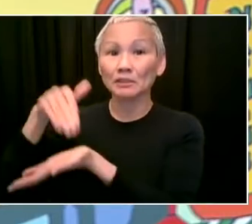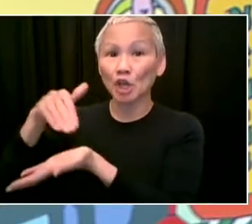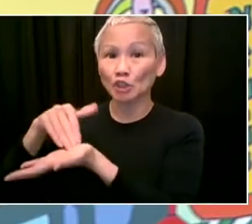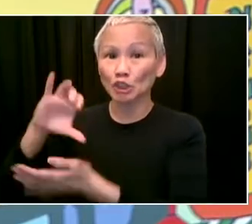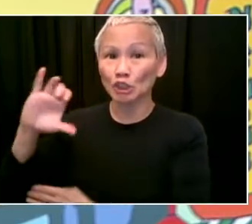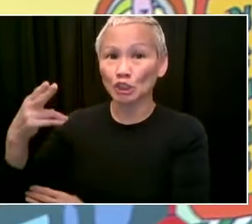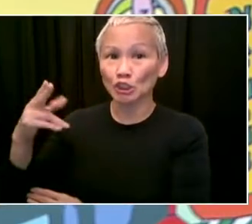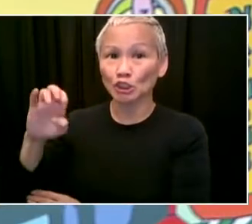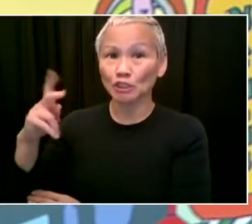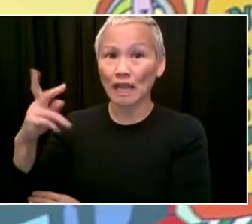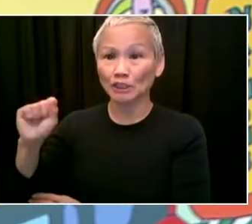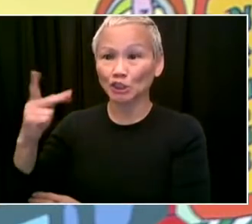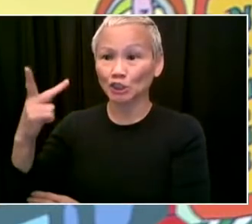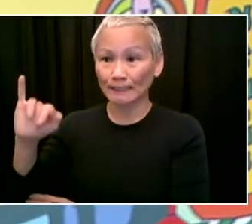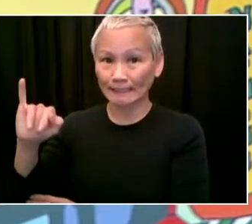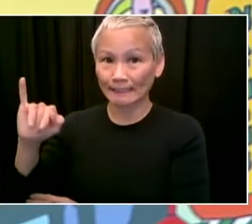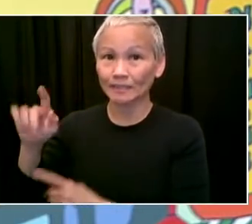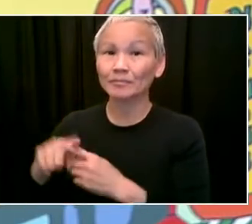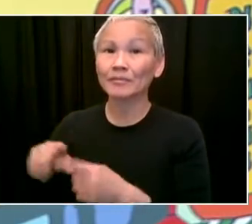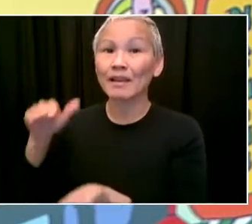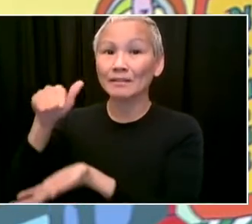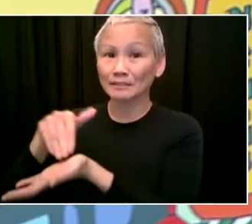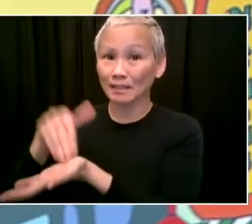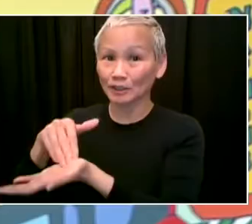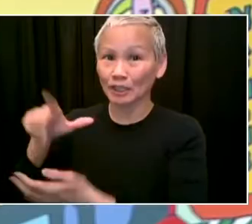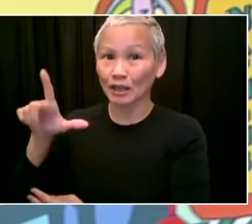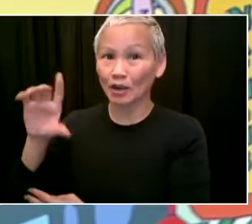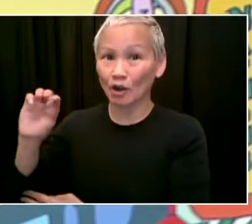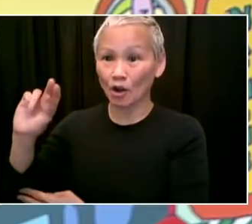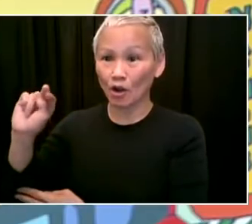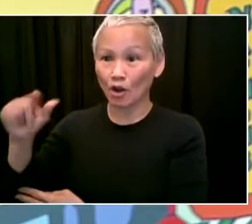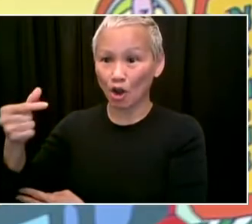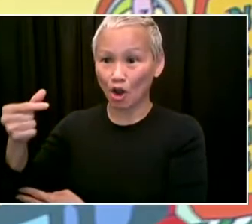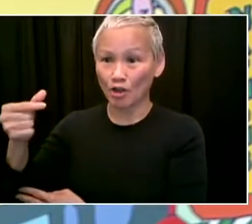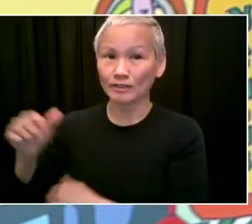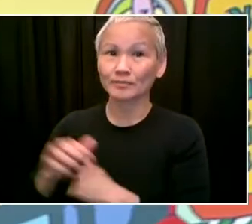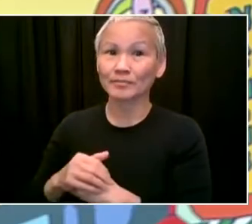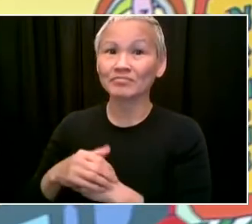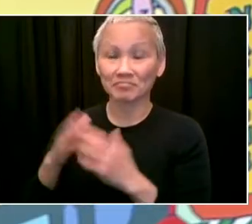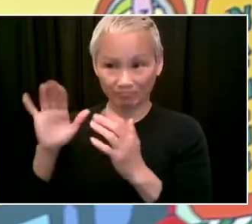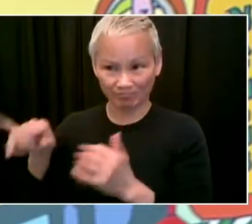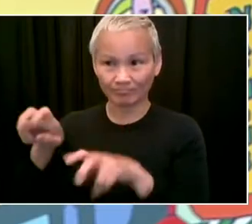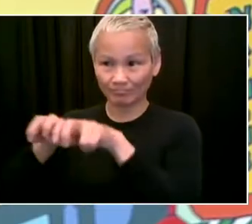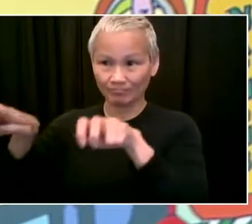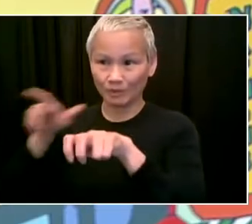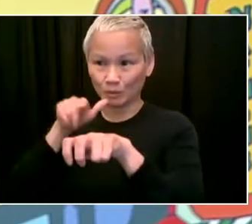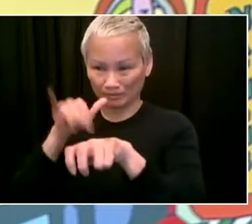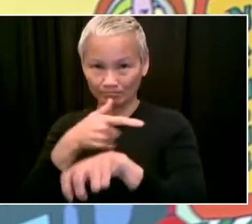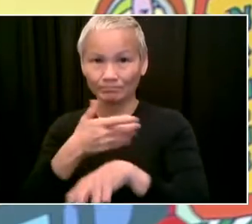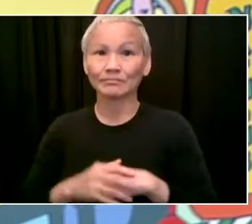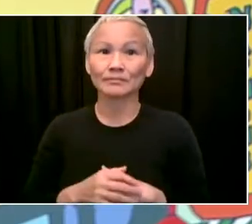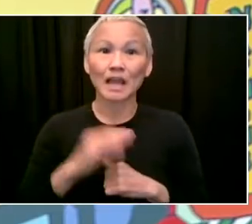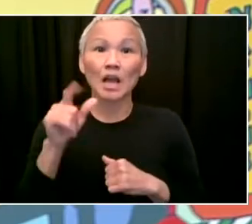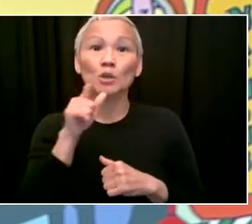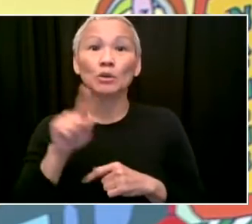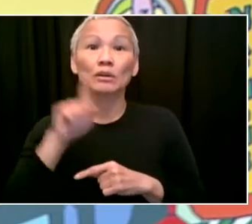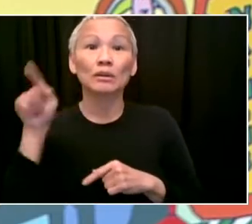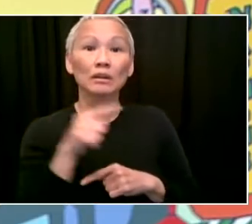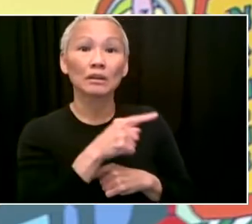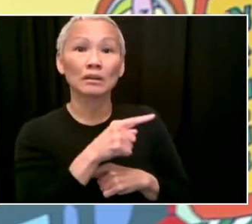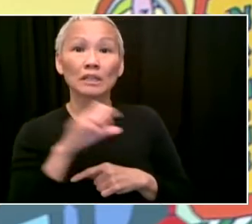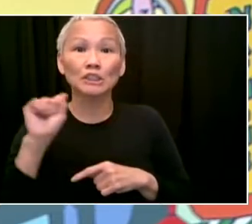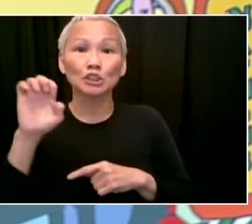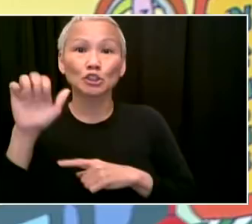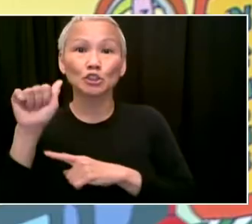York City Test and Trace. Our first question of the day goes to Shant from the Daily News. Morning, Mr. Mayor. How are